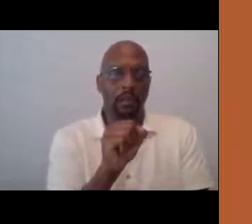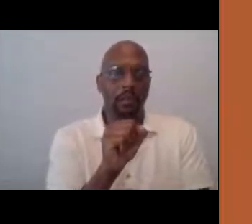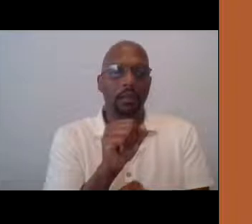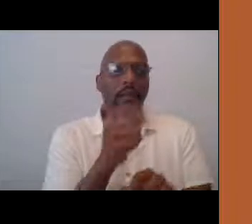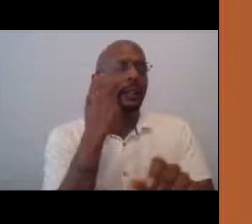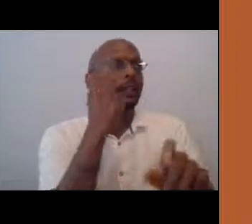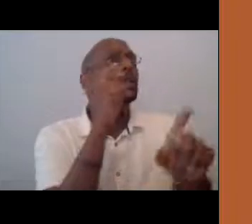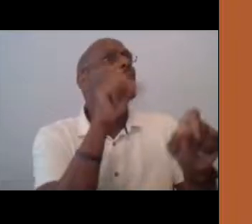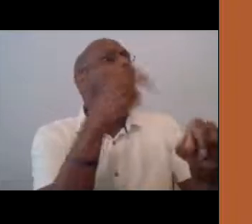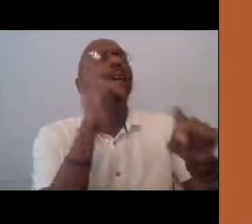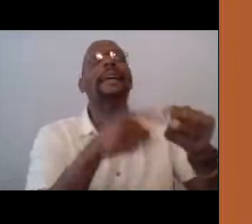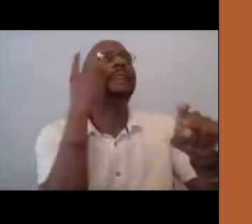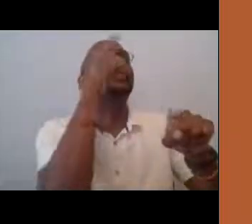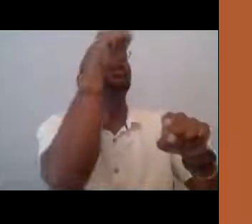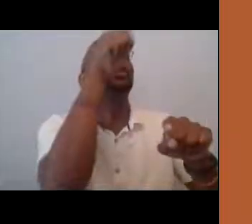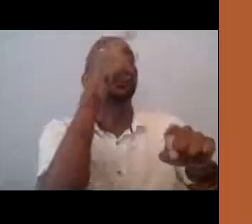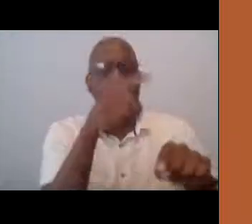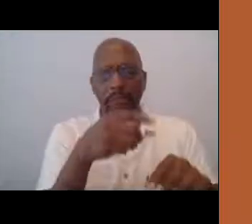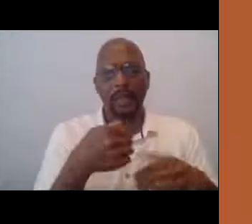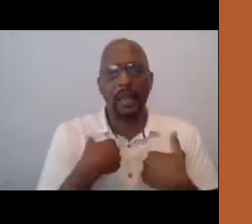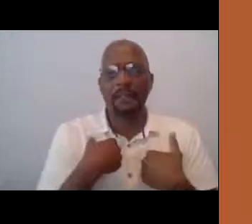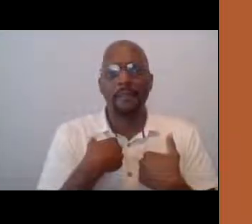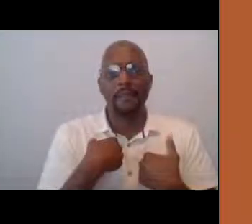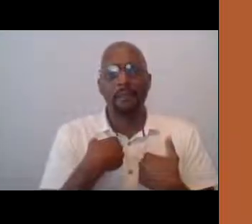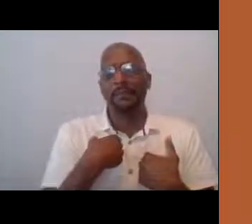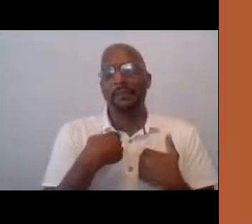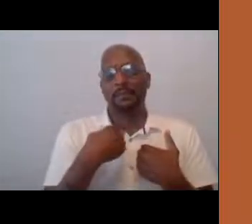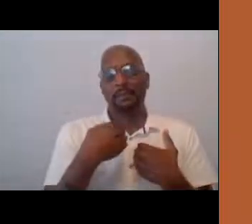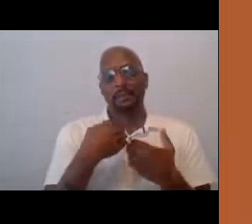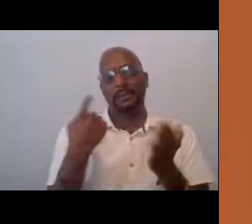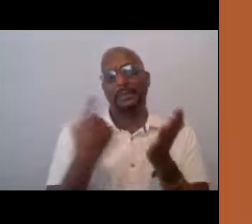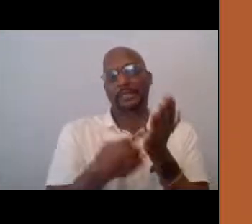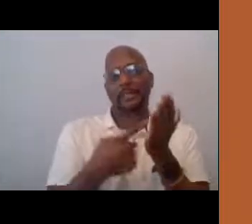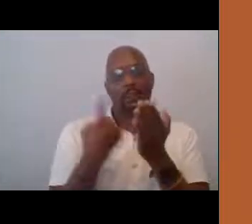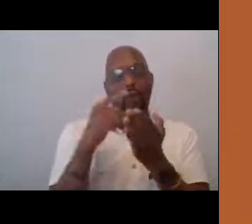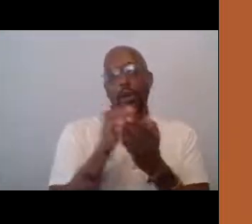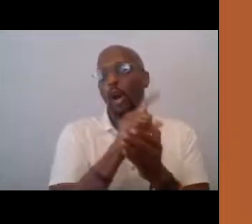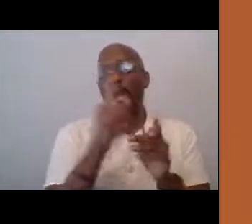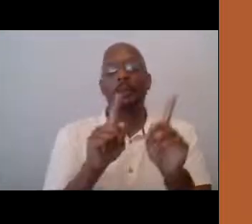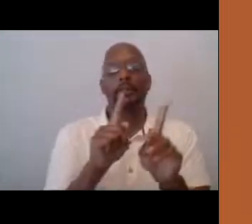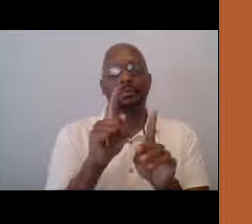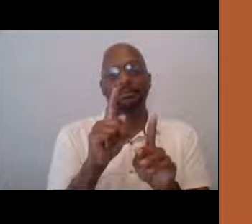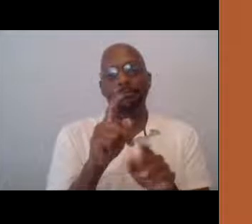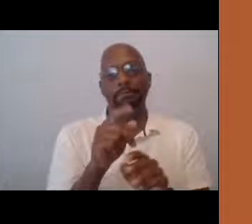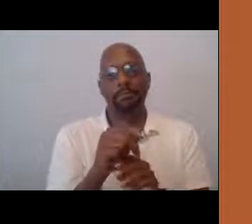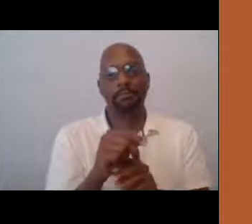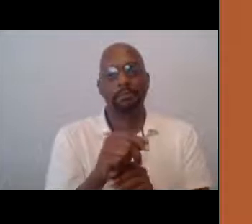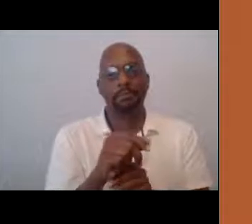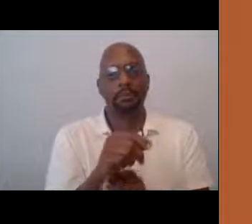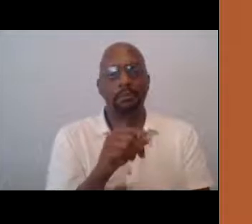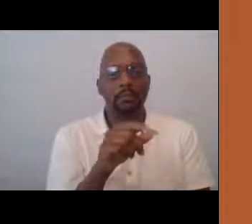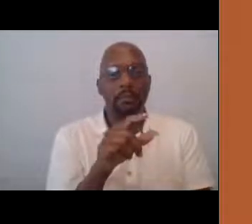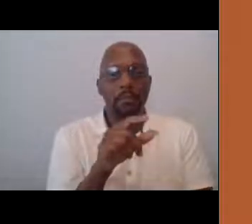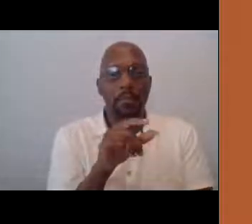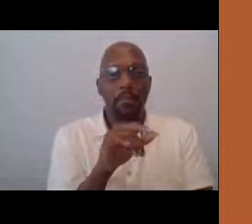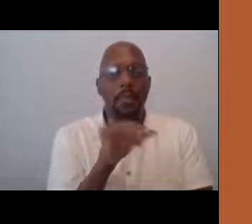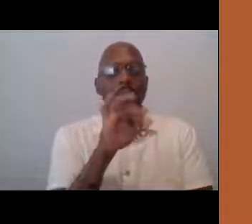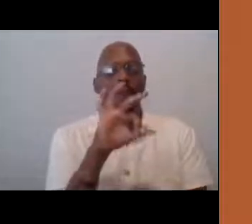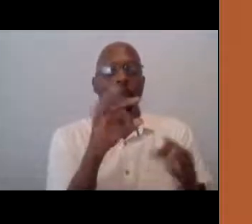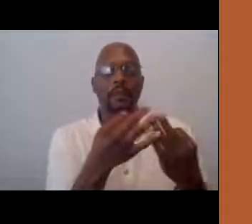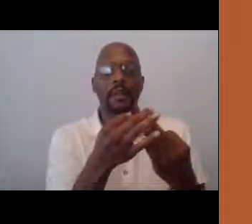there. We just have to disclose for everyone's benefit that Dawson's family of some